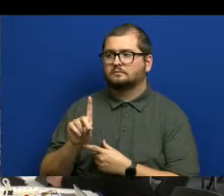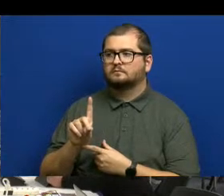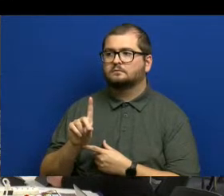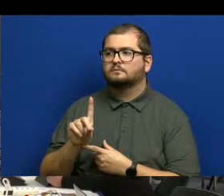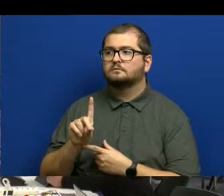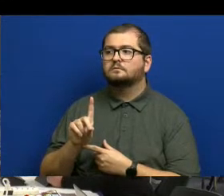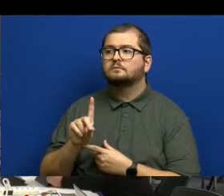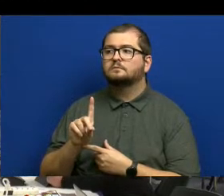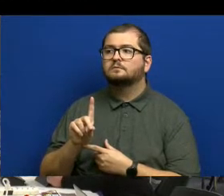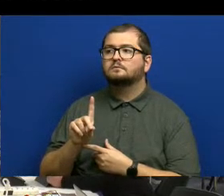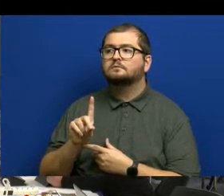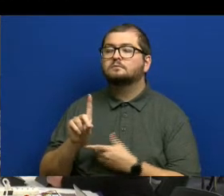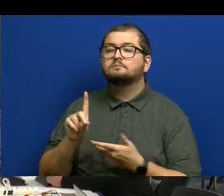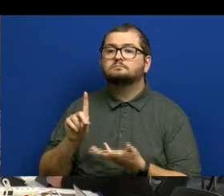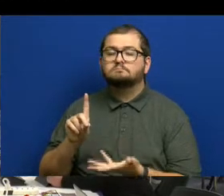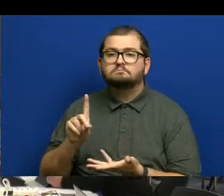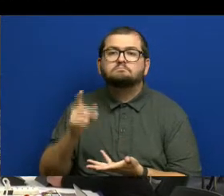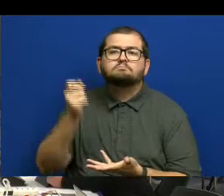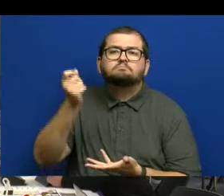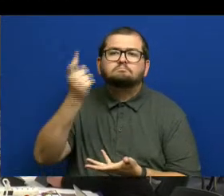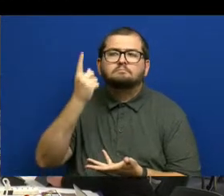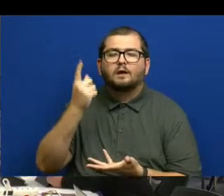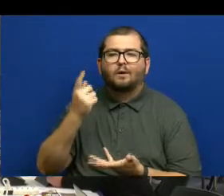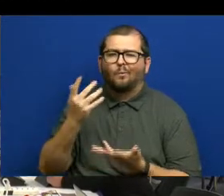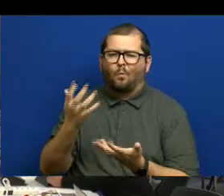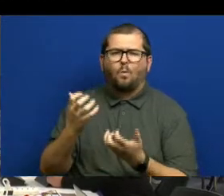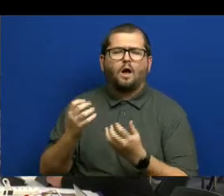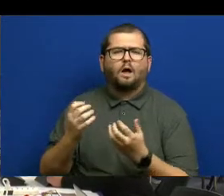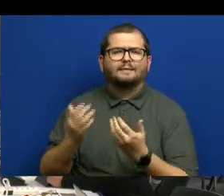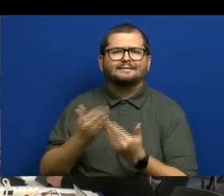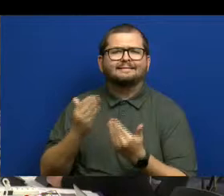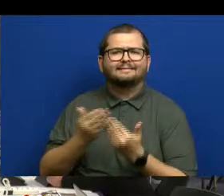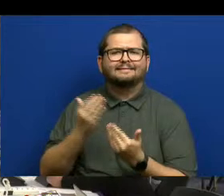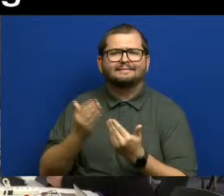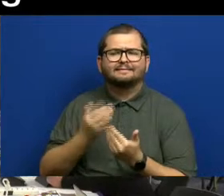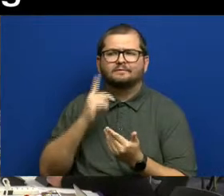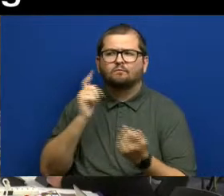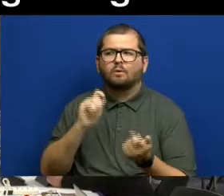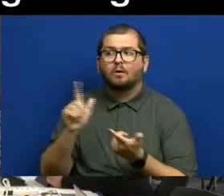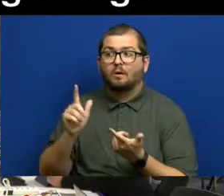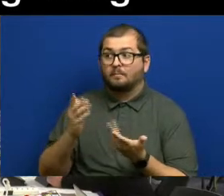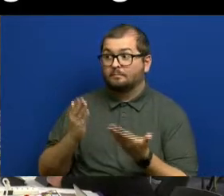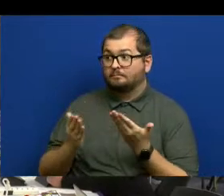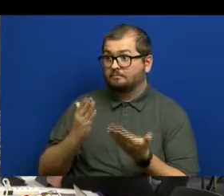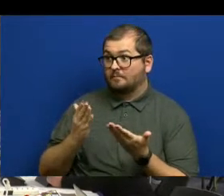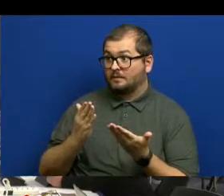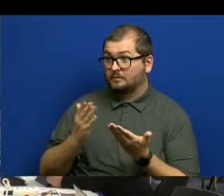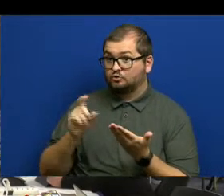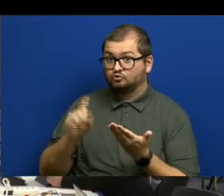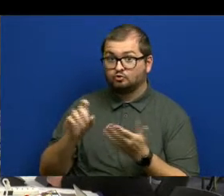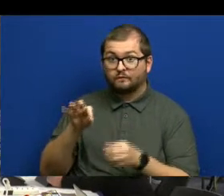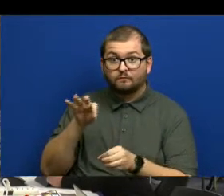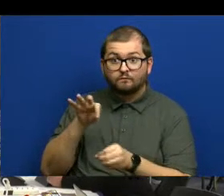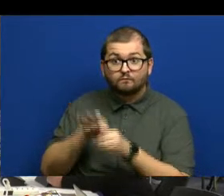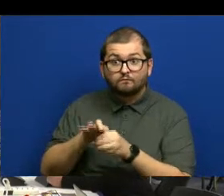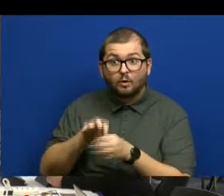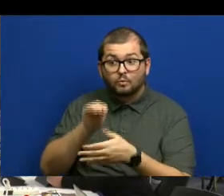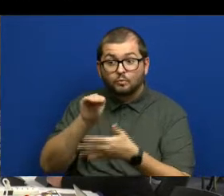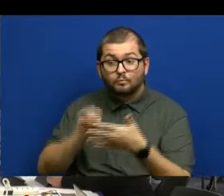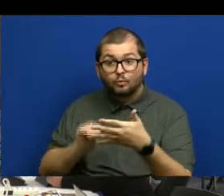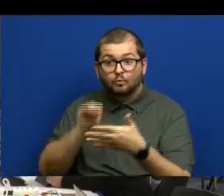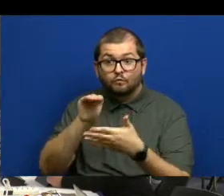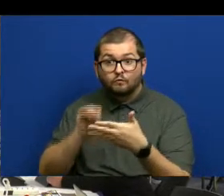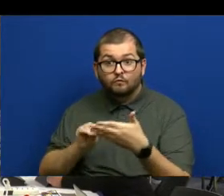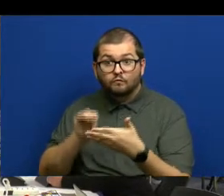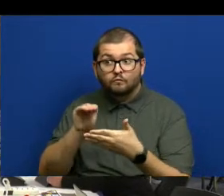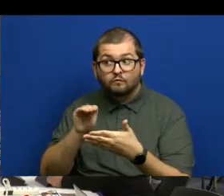For the purpose, or for the sake of making things easier, would it be a good idea to vote to move things around on the agenda?